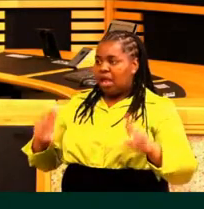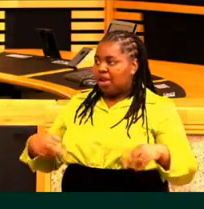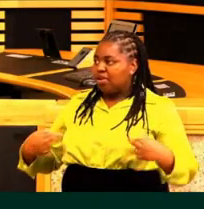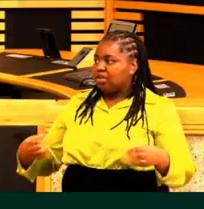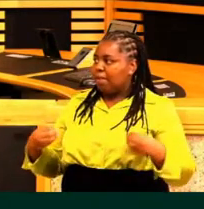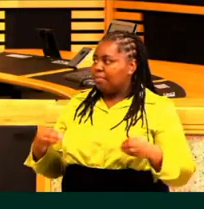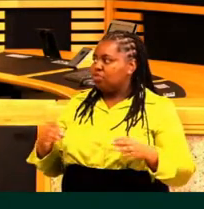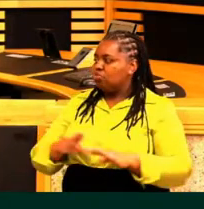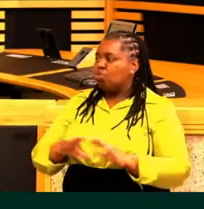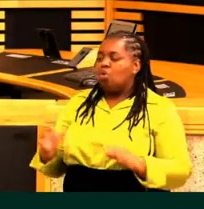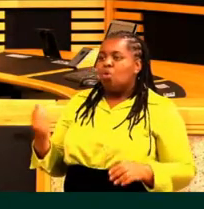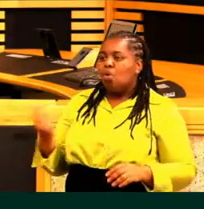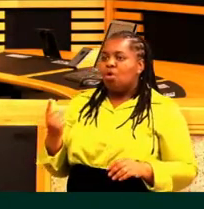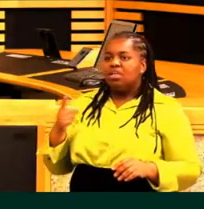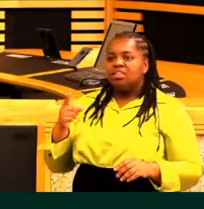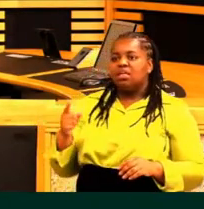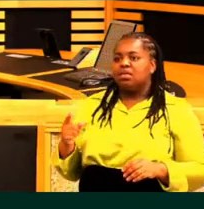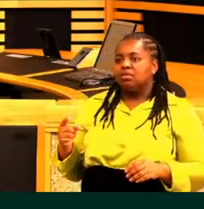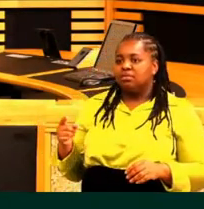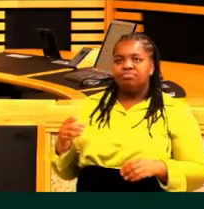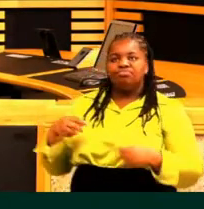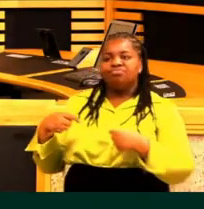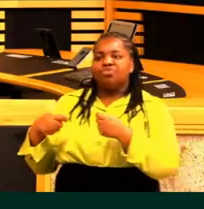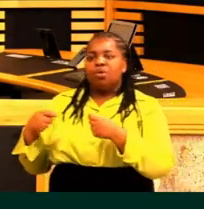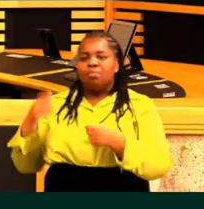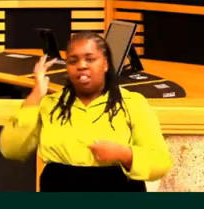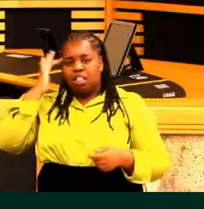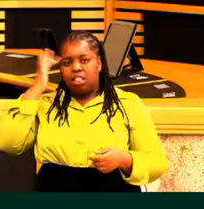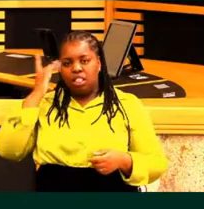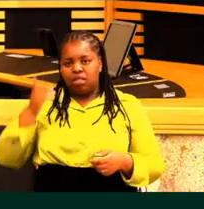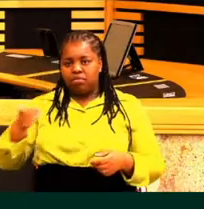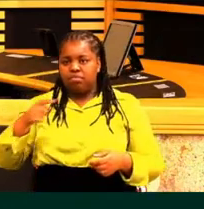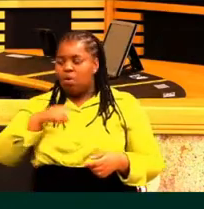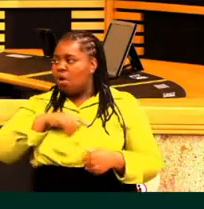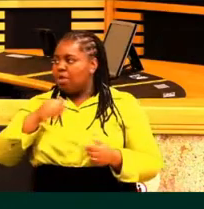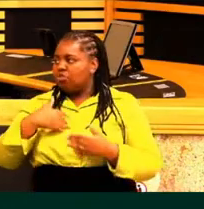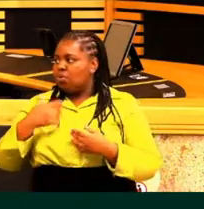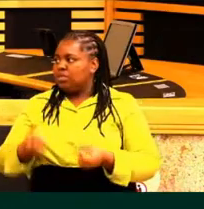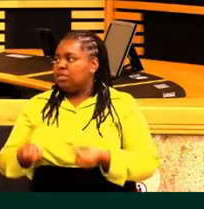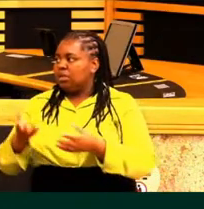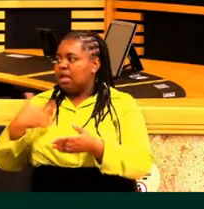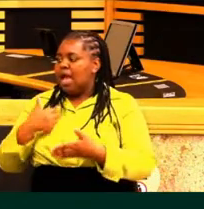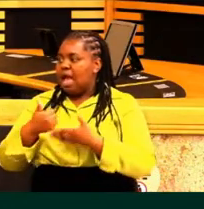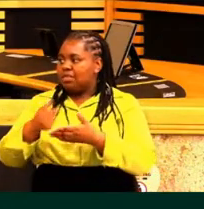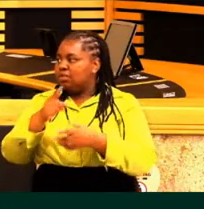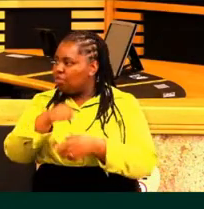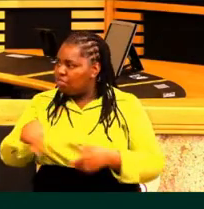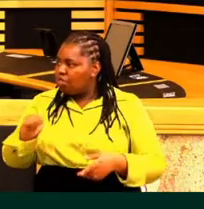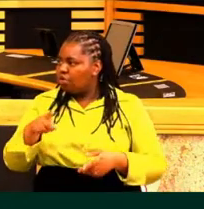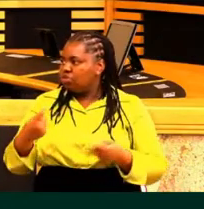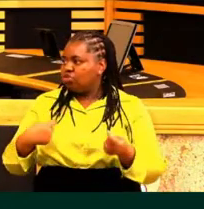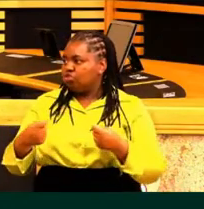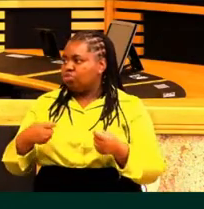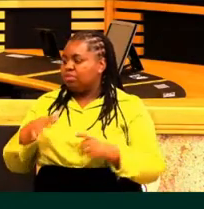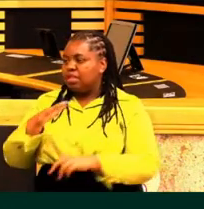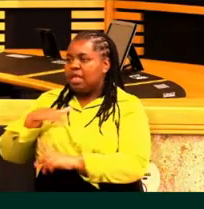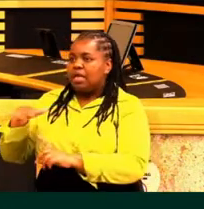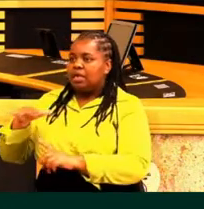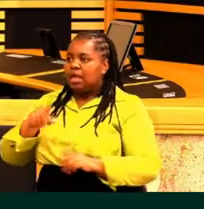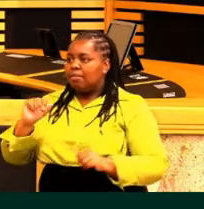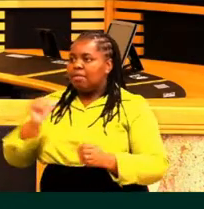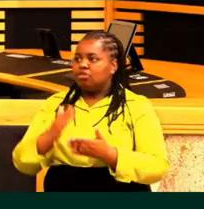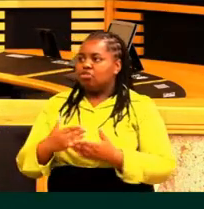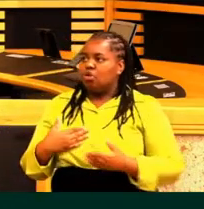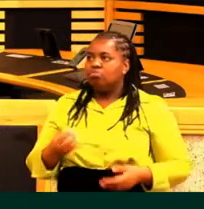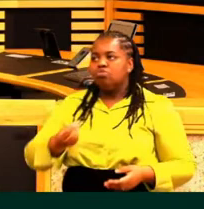business not only the sponsor shops where we're supposed to be the ones who are Distributing and assisting those sponsorships in our areas being